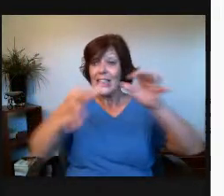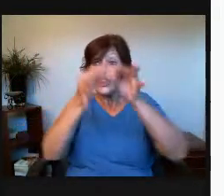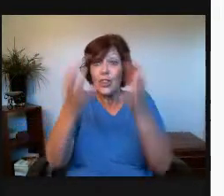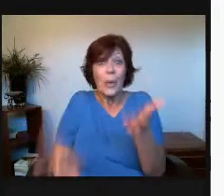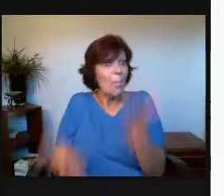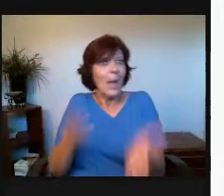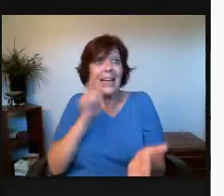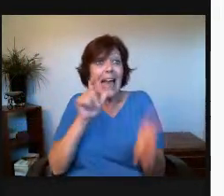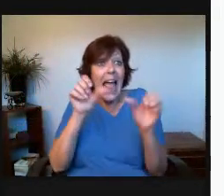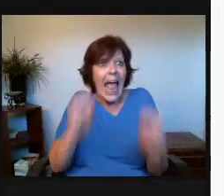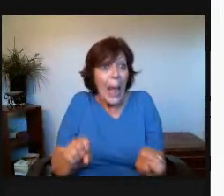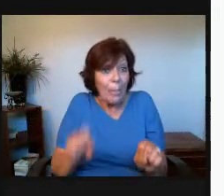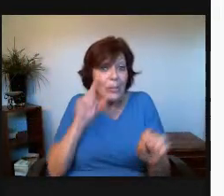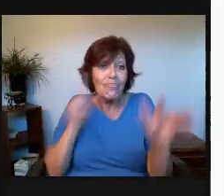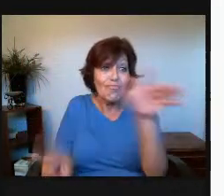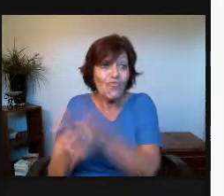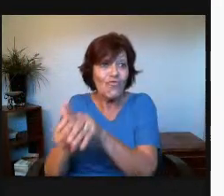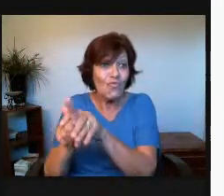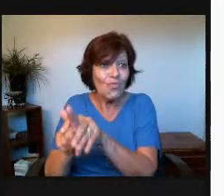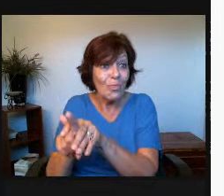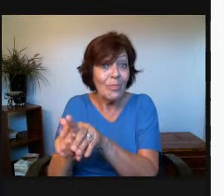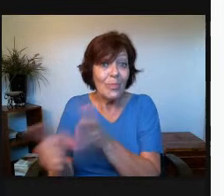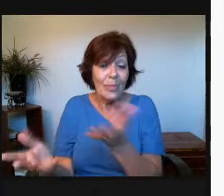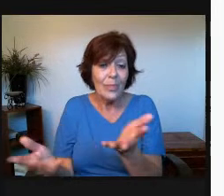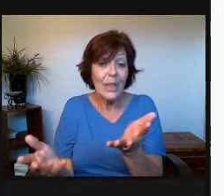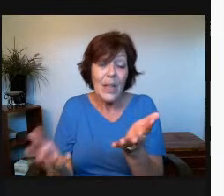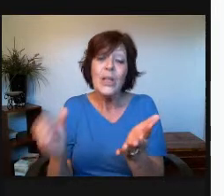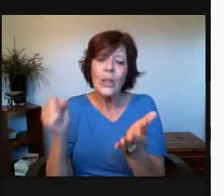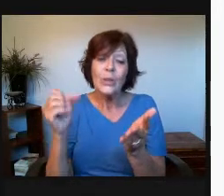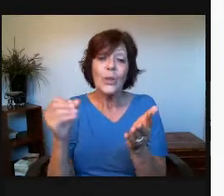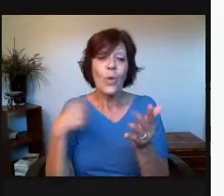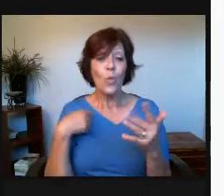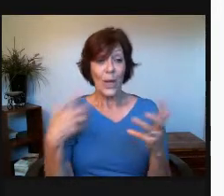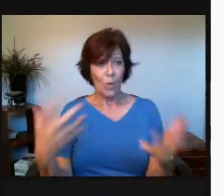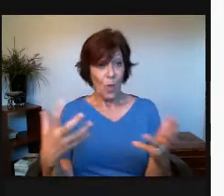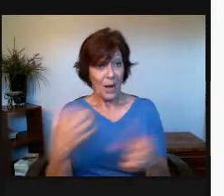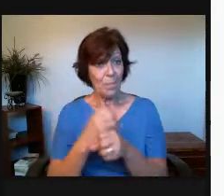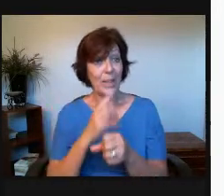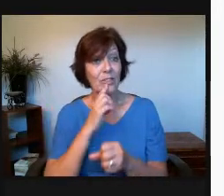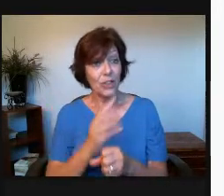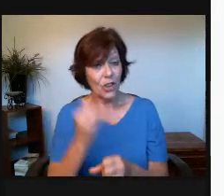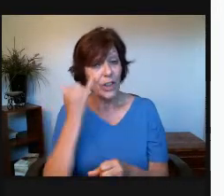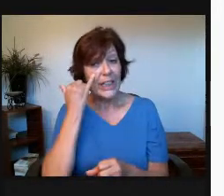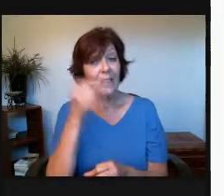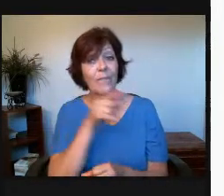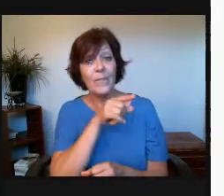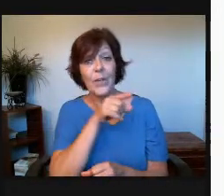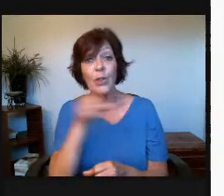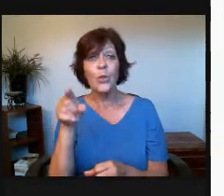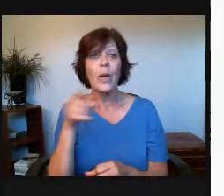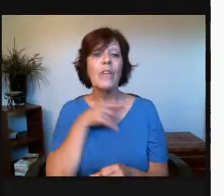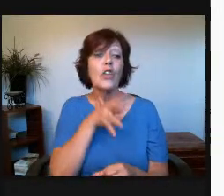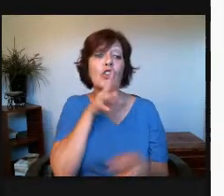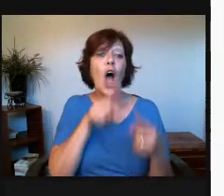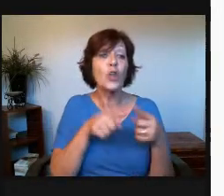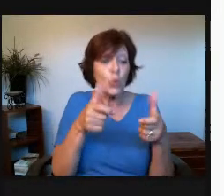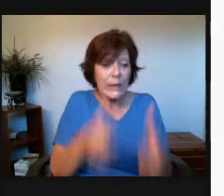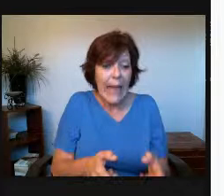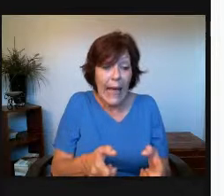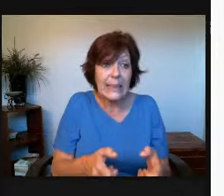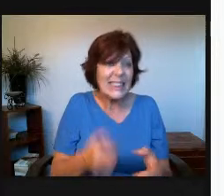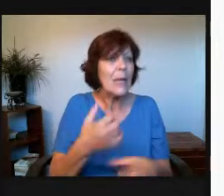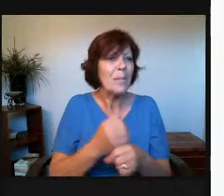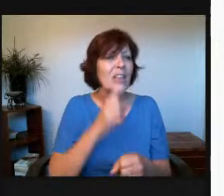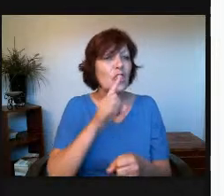not be able to get to you right away. So we want to make sure that if you have a talk-to-text device, make sure that you have